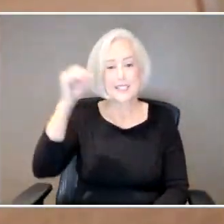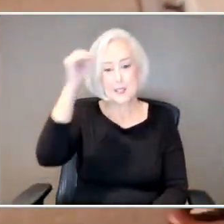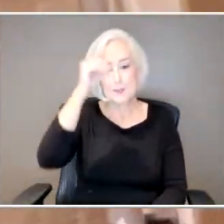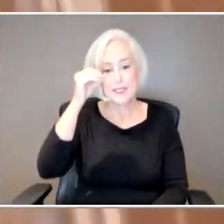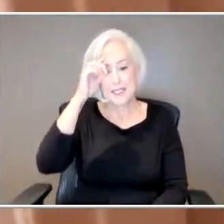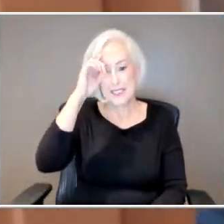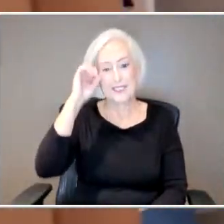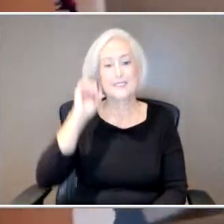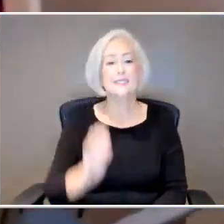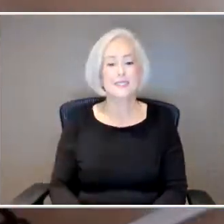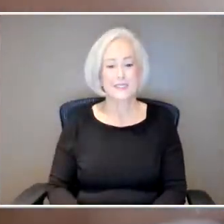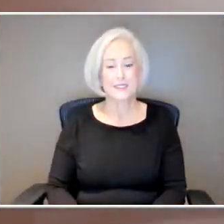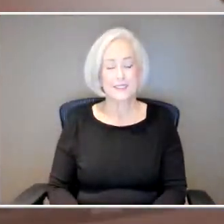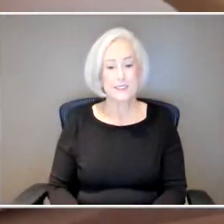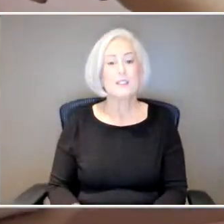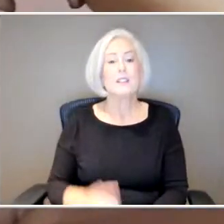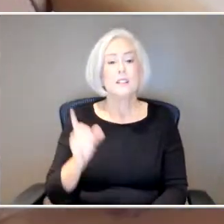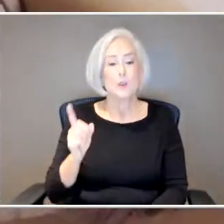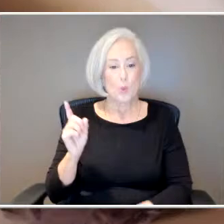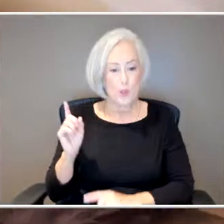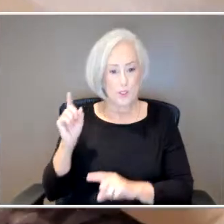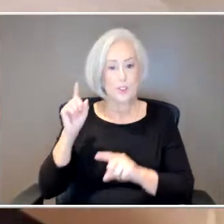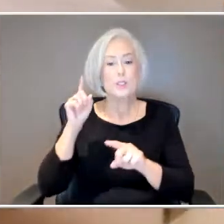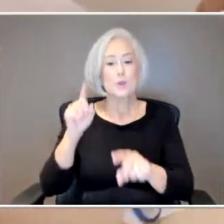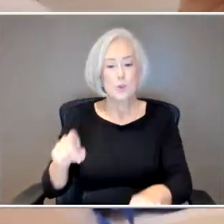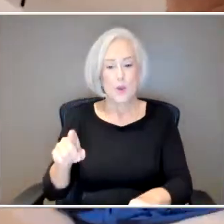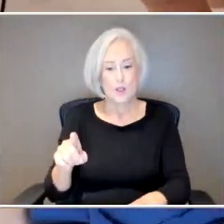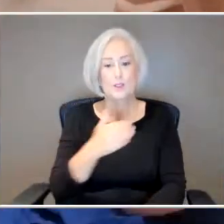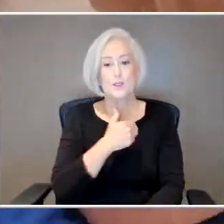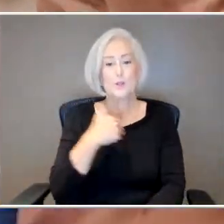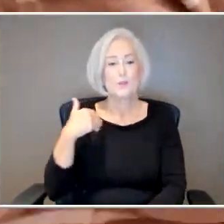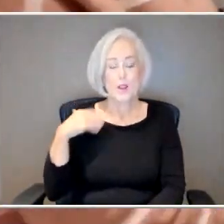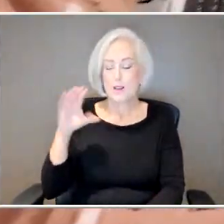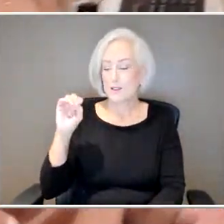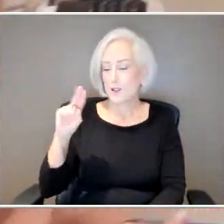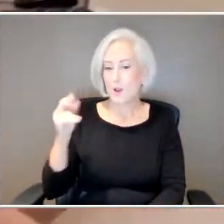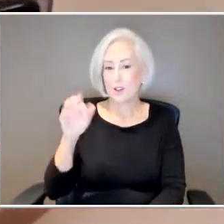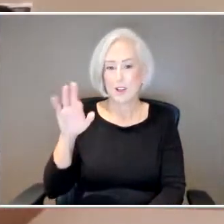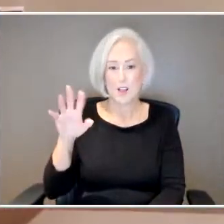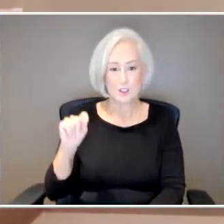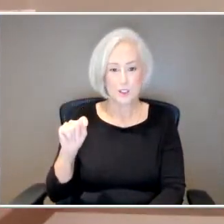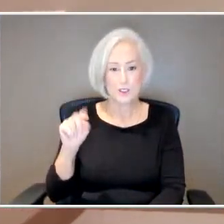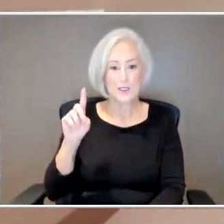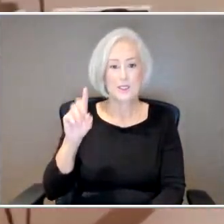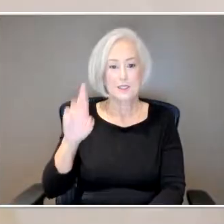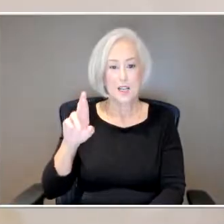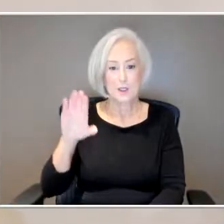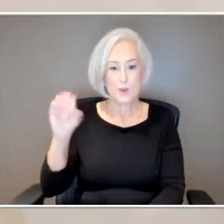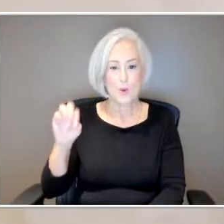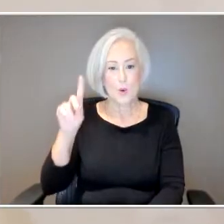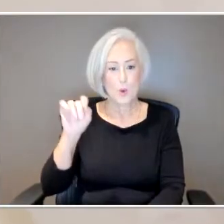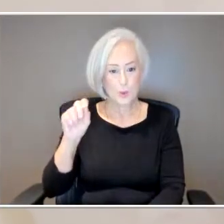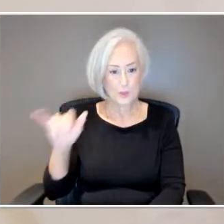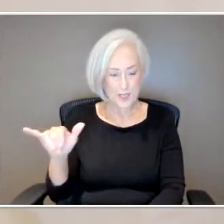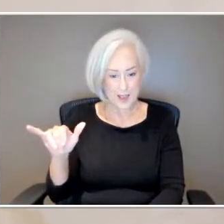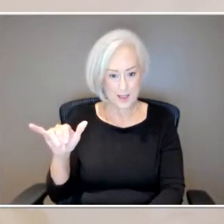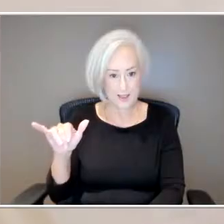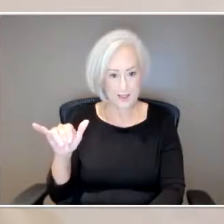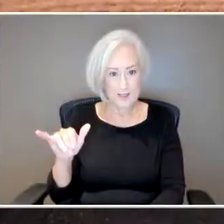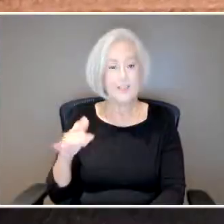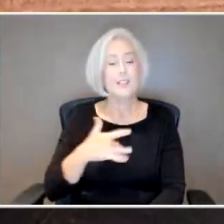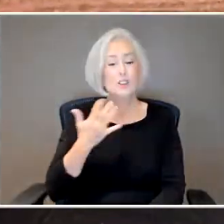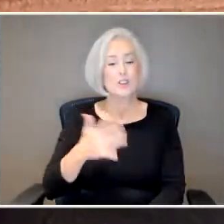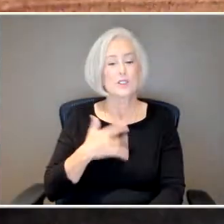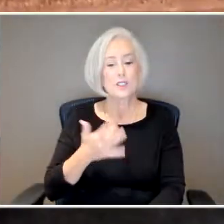Hello. When she got in front of breast medical oncologist Dr. Ann O'Day at the University of Kansas Cancer Center, she felt